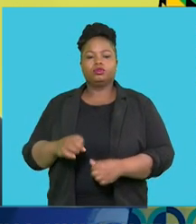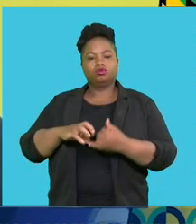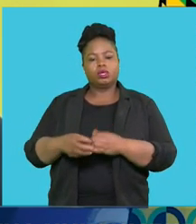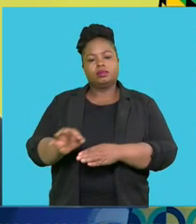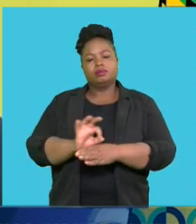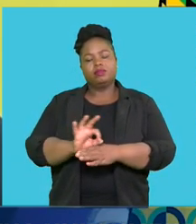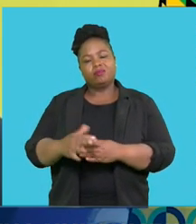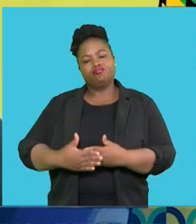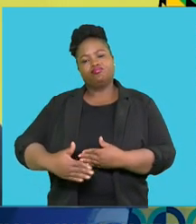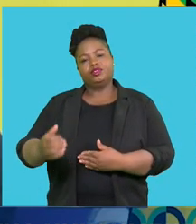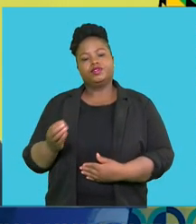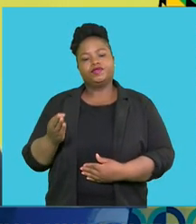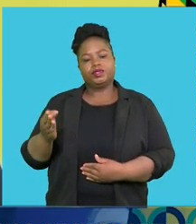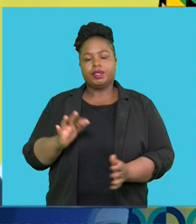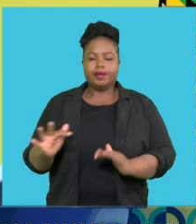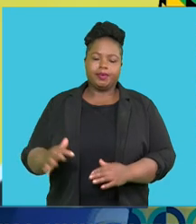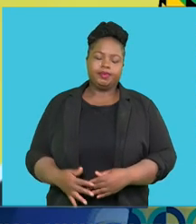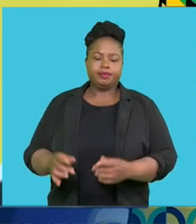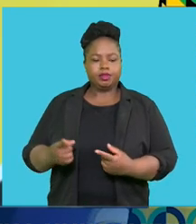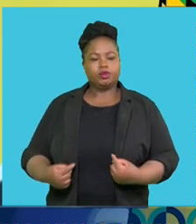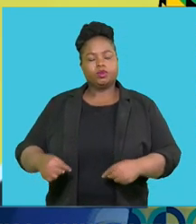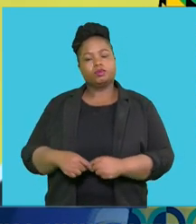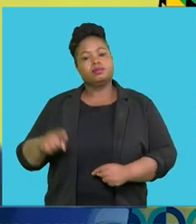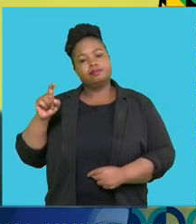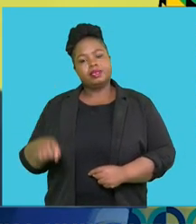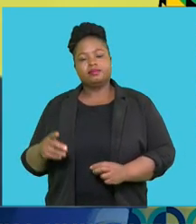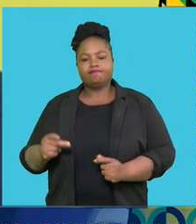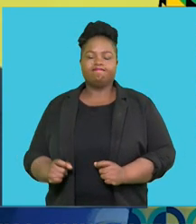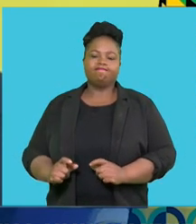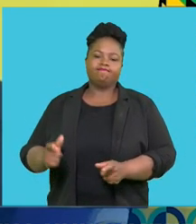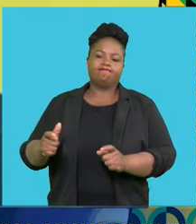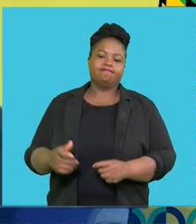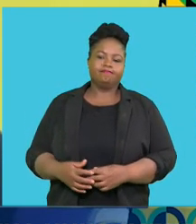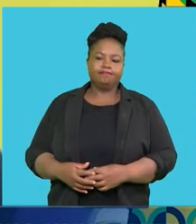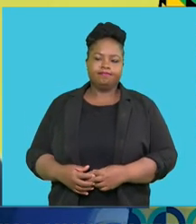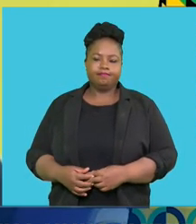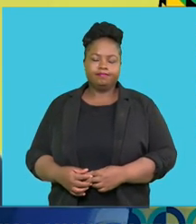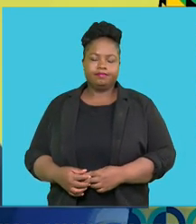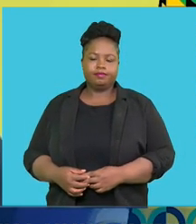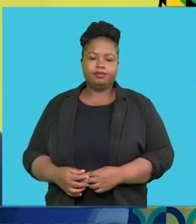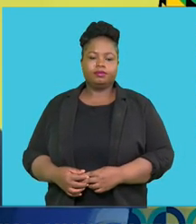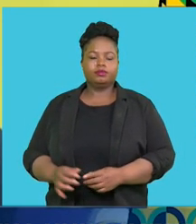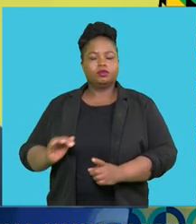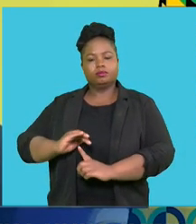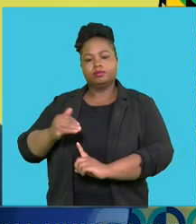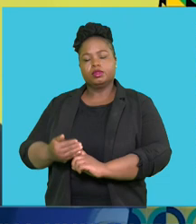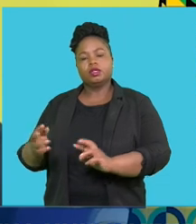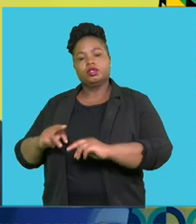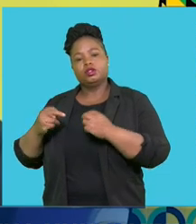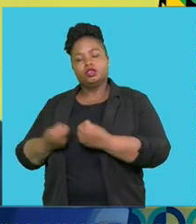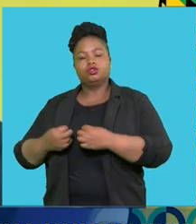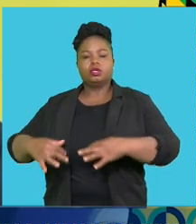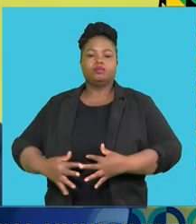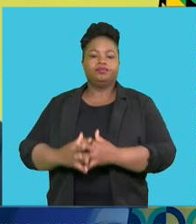forward We must act with speed To safeguard national unity